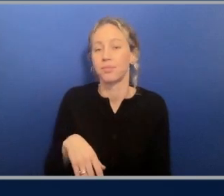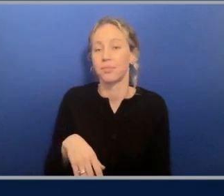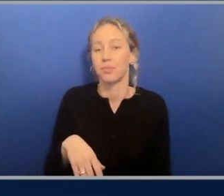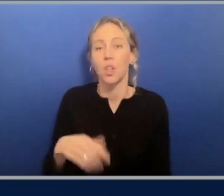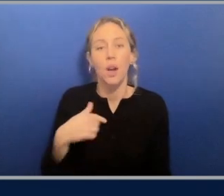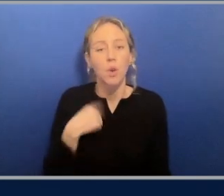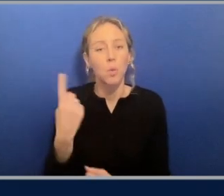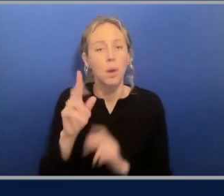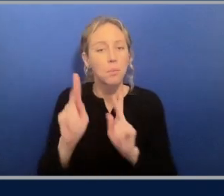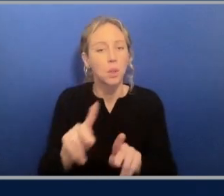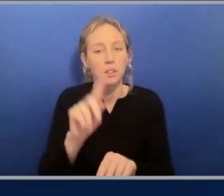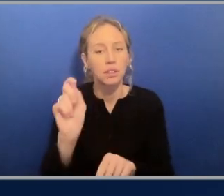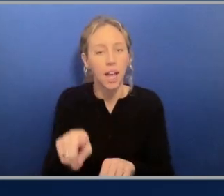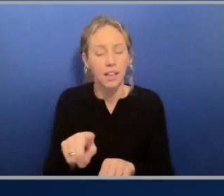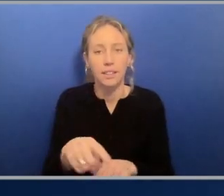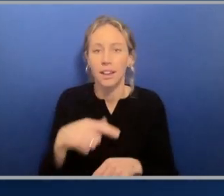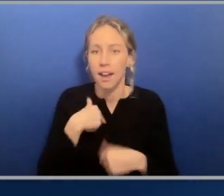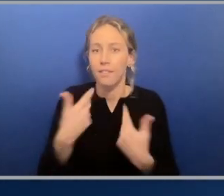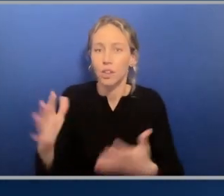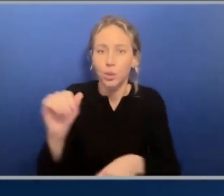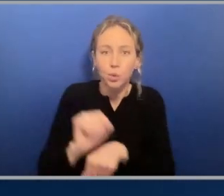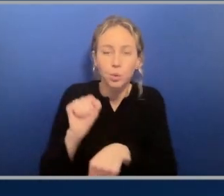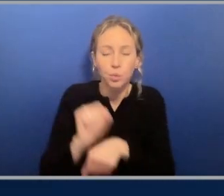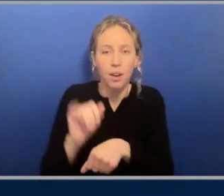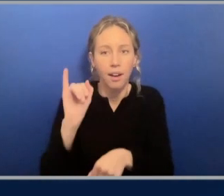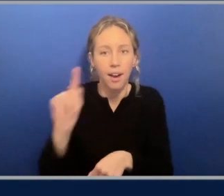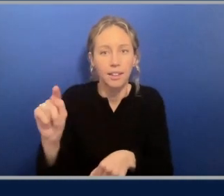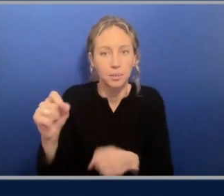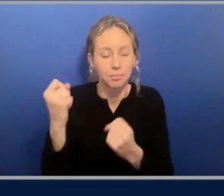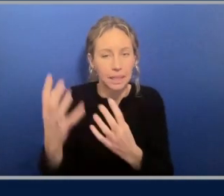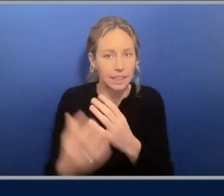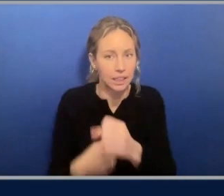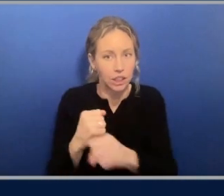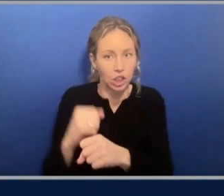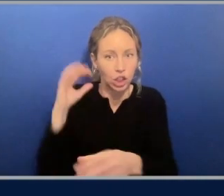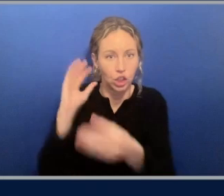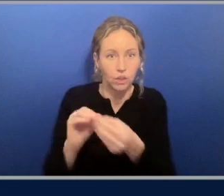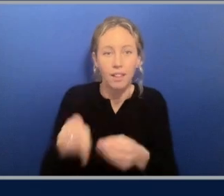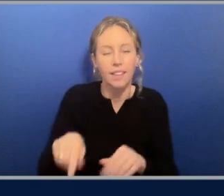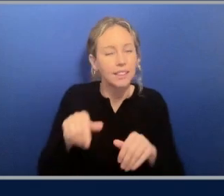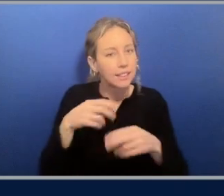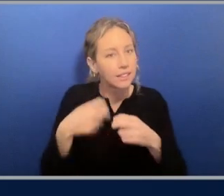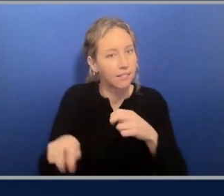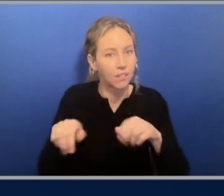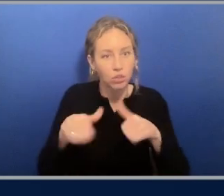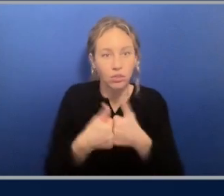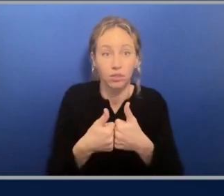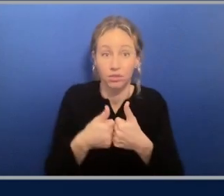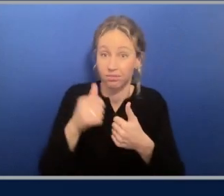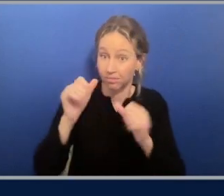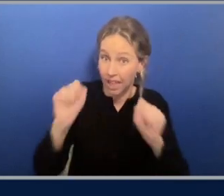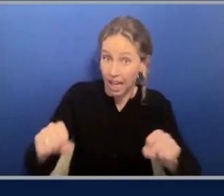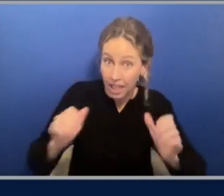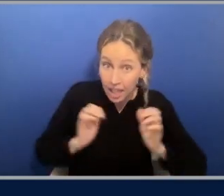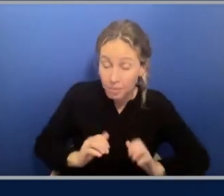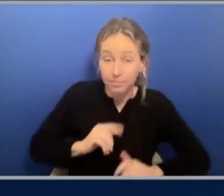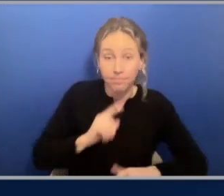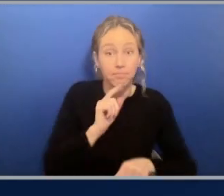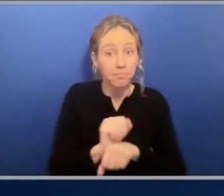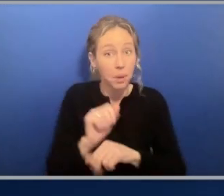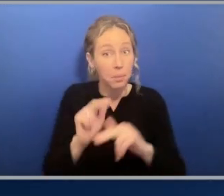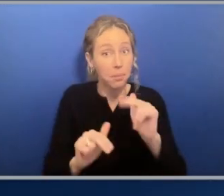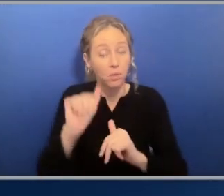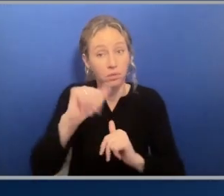the question, I've been in IT for years, and this is a hard challenge. Can customers really build applications with